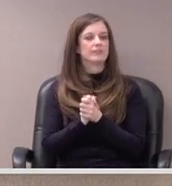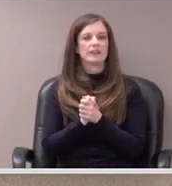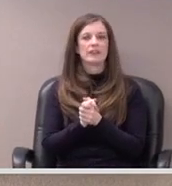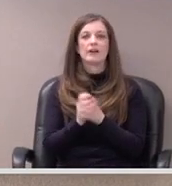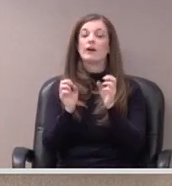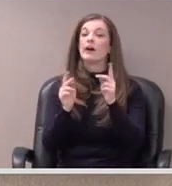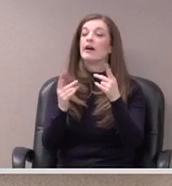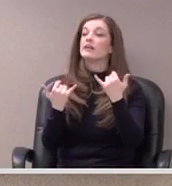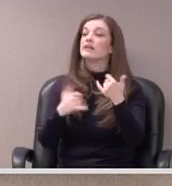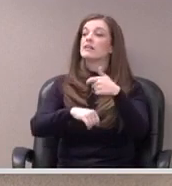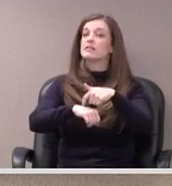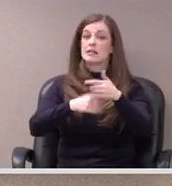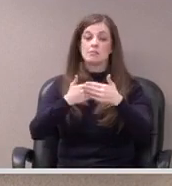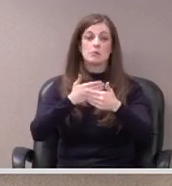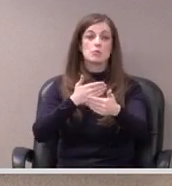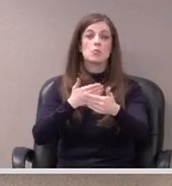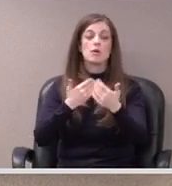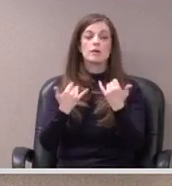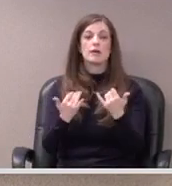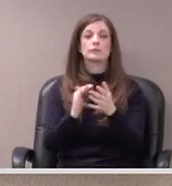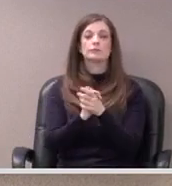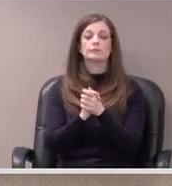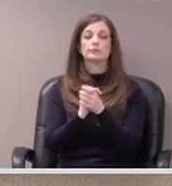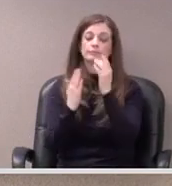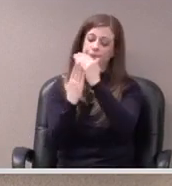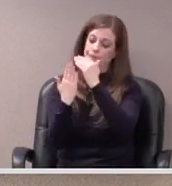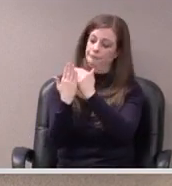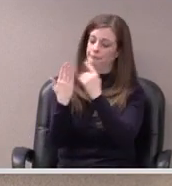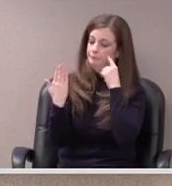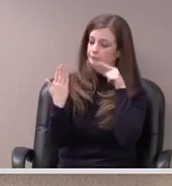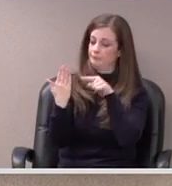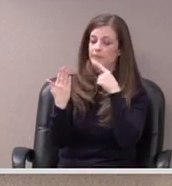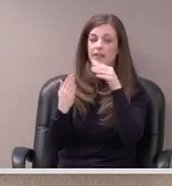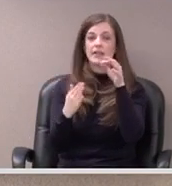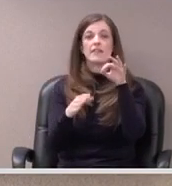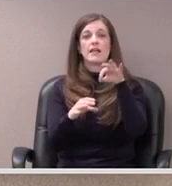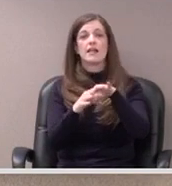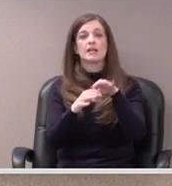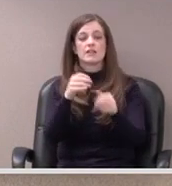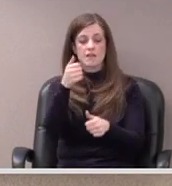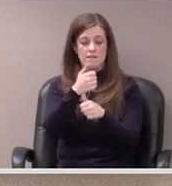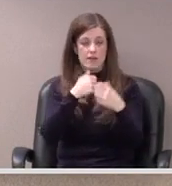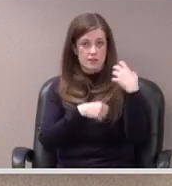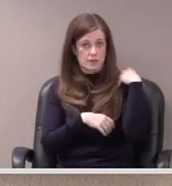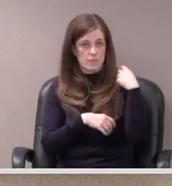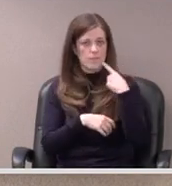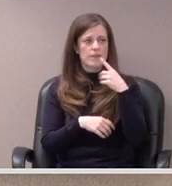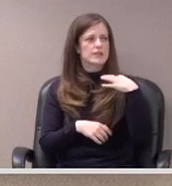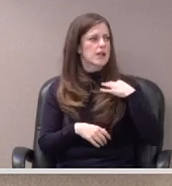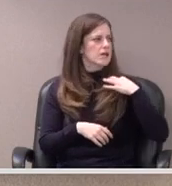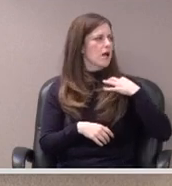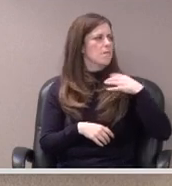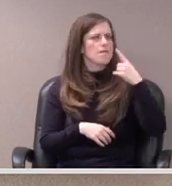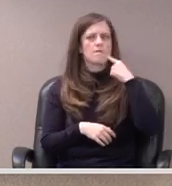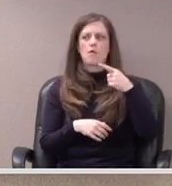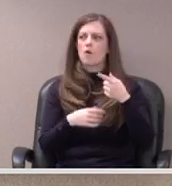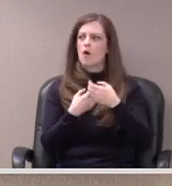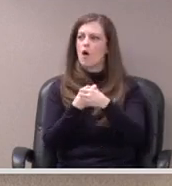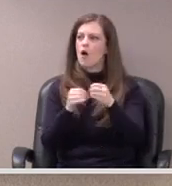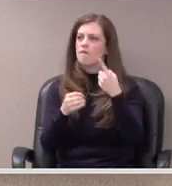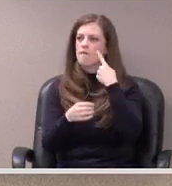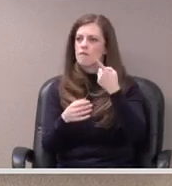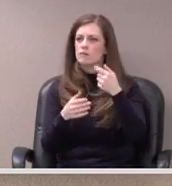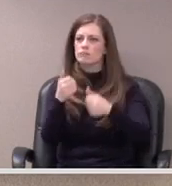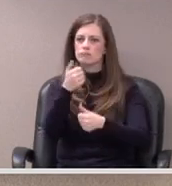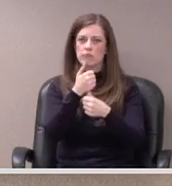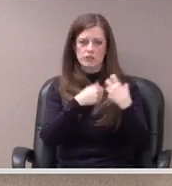Also, at this time, we will move on to the election of the vice chairman. Is there a nomination for the office of vice